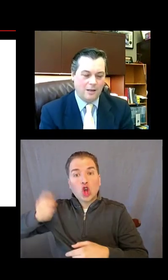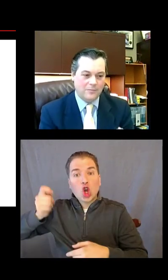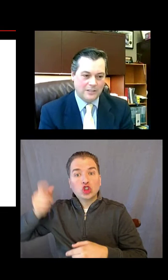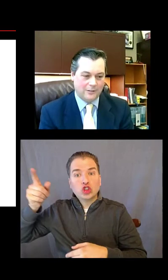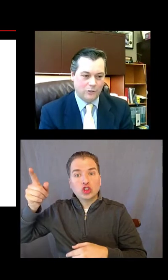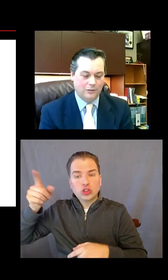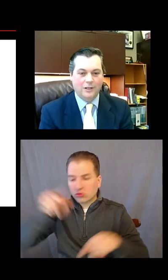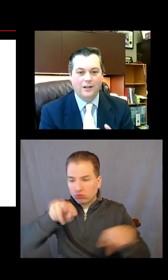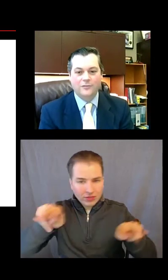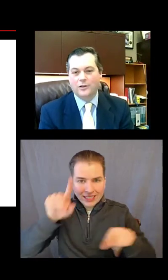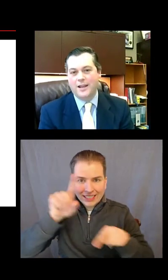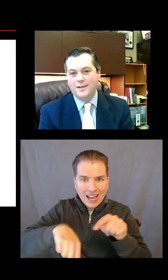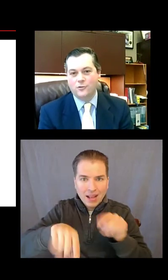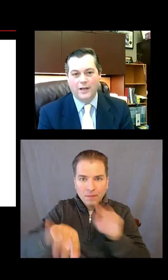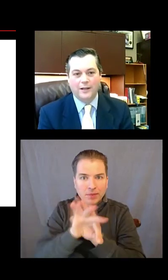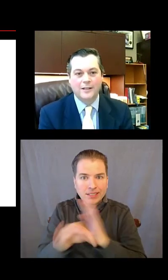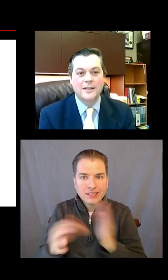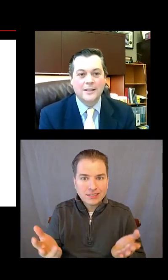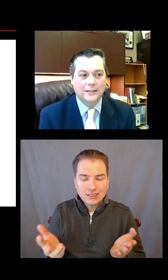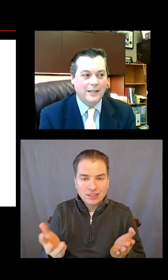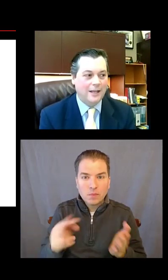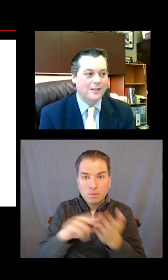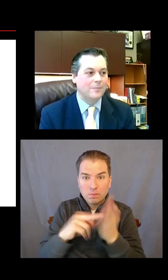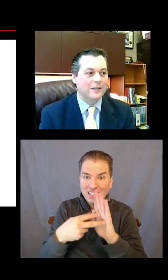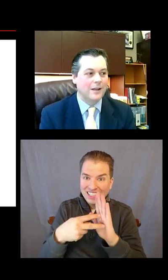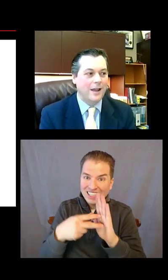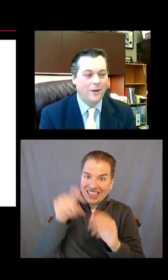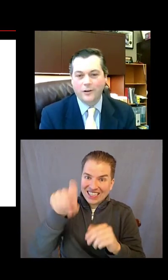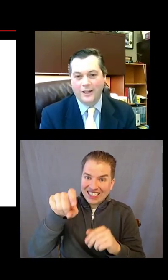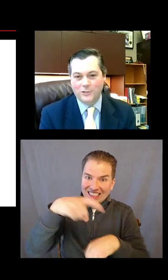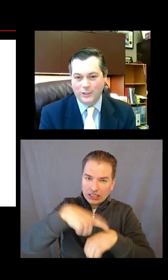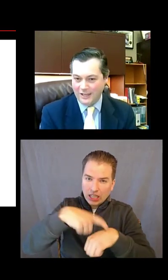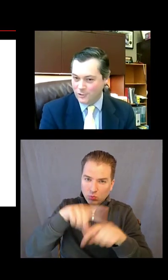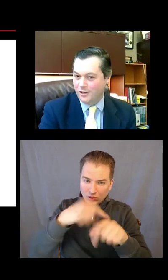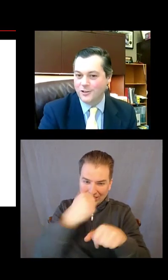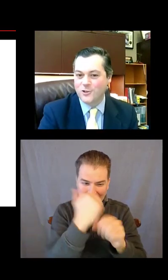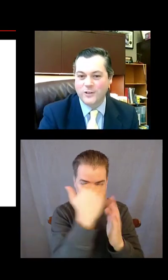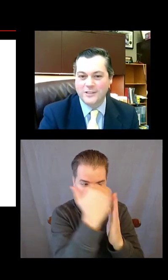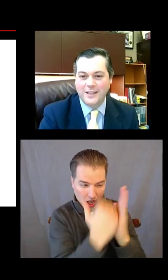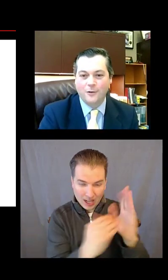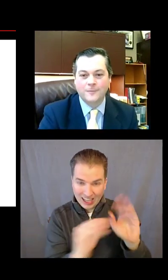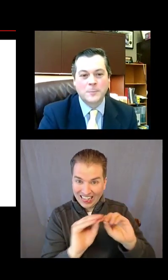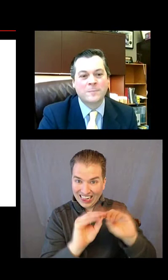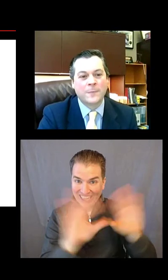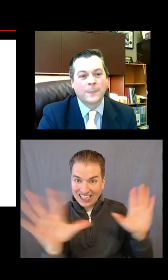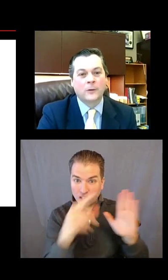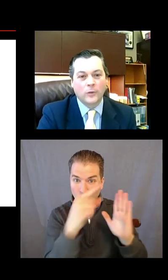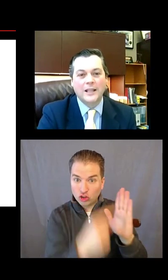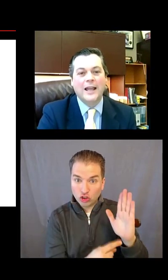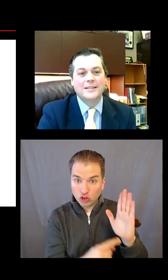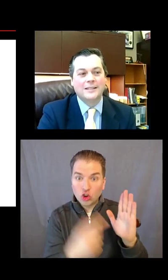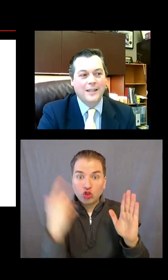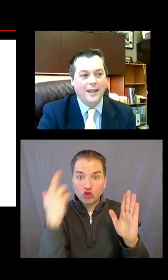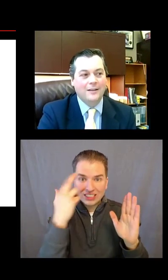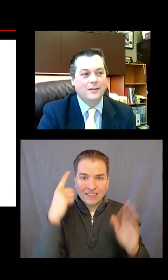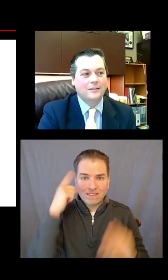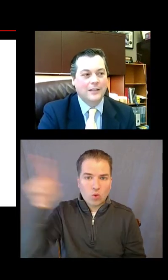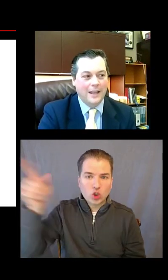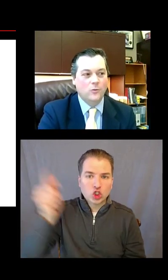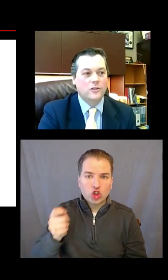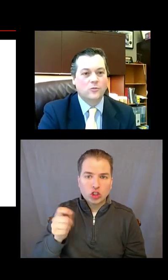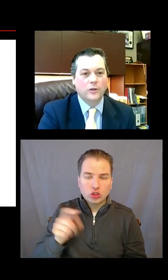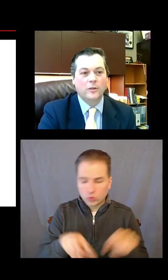a subsection of your contract, it takes up an hour education unto itself, realize that